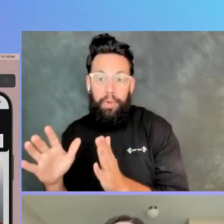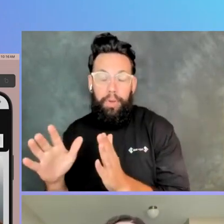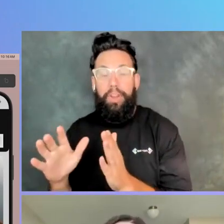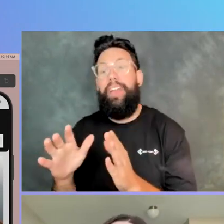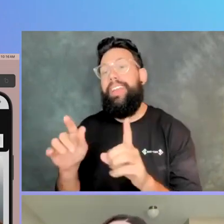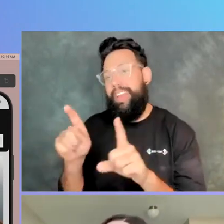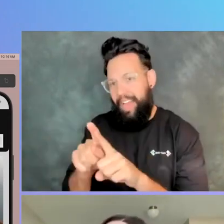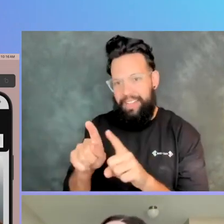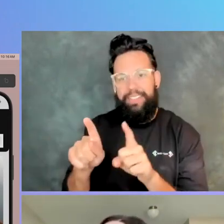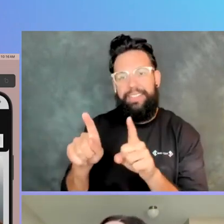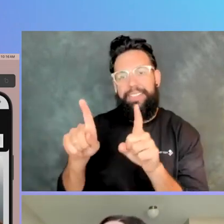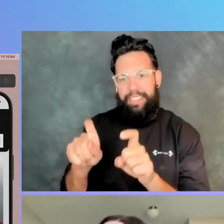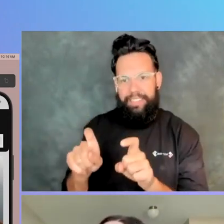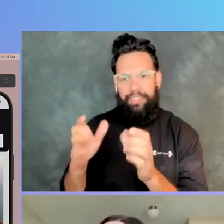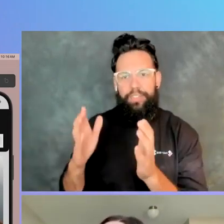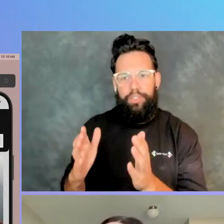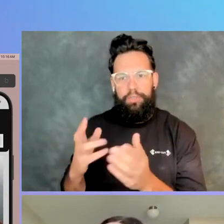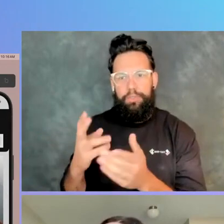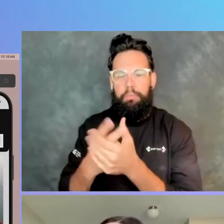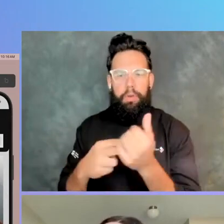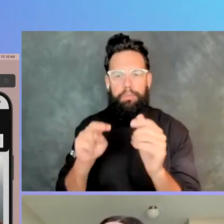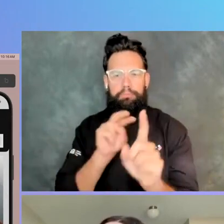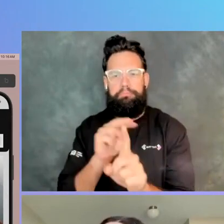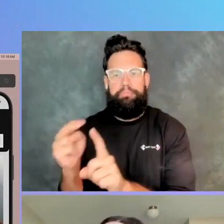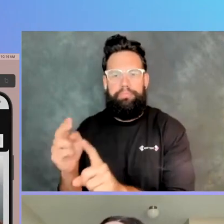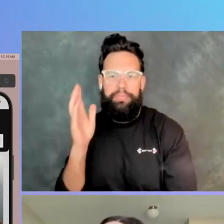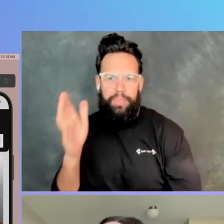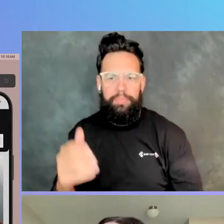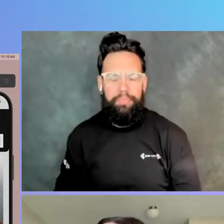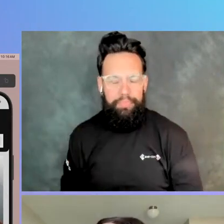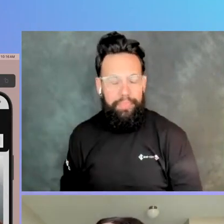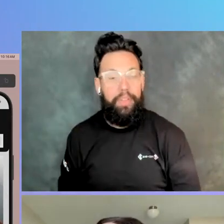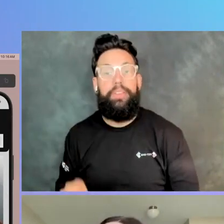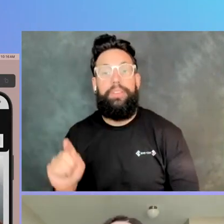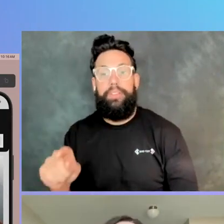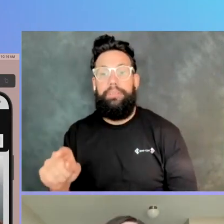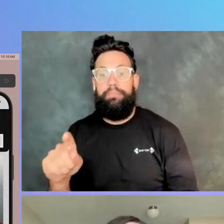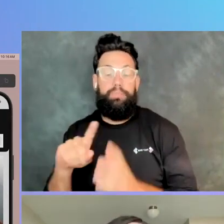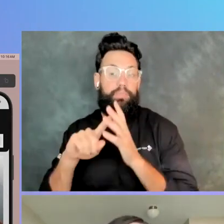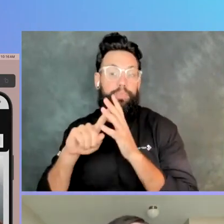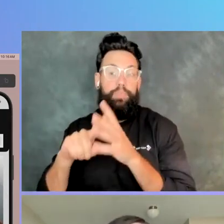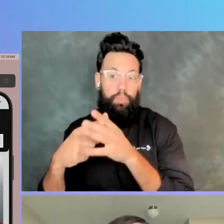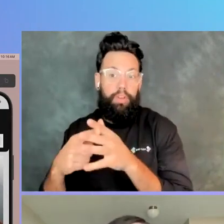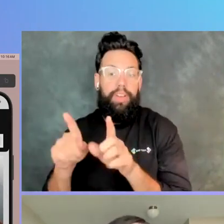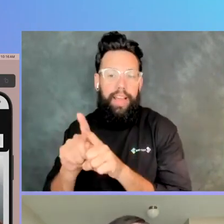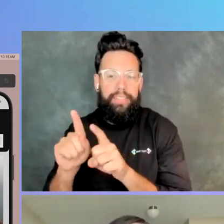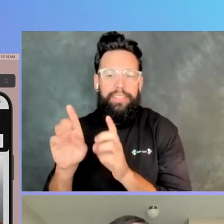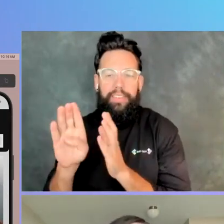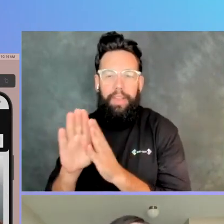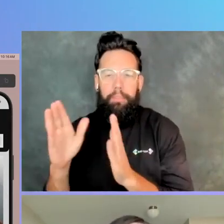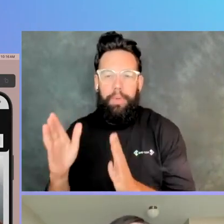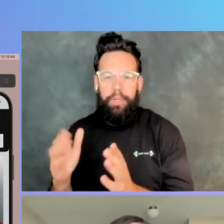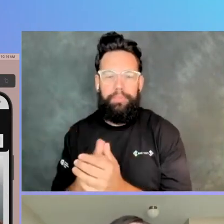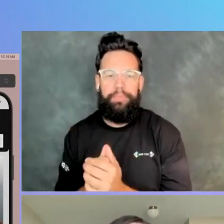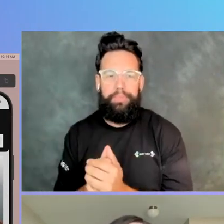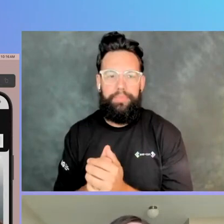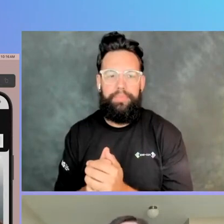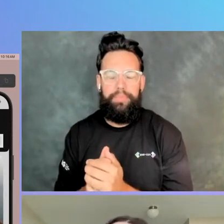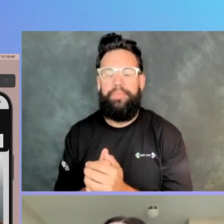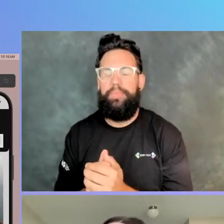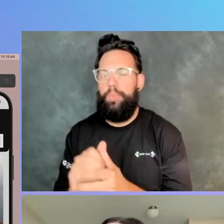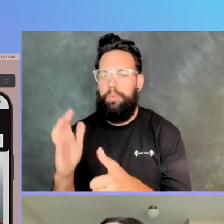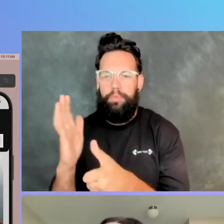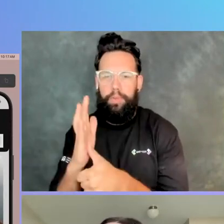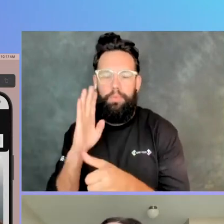a tester as well. So as a developer, I would have let me open my actual code here